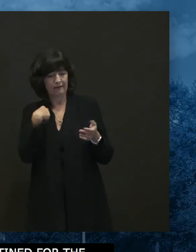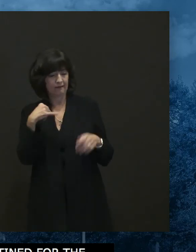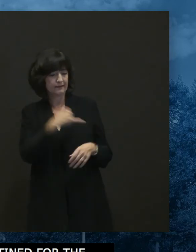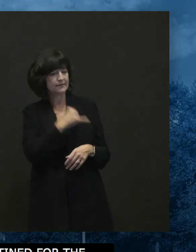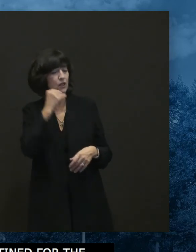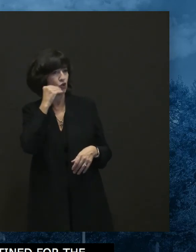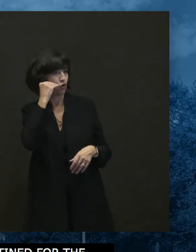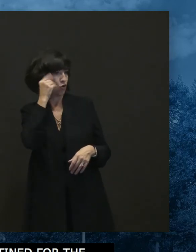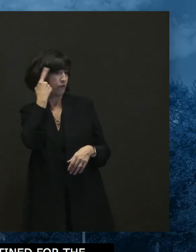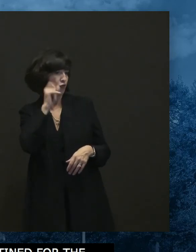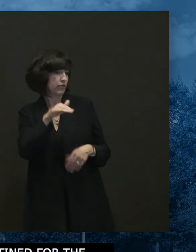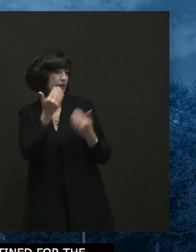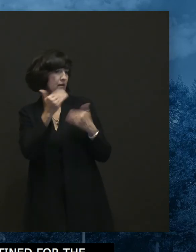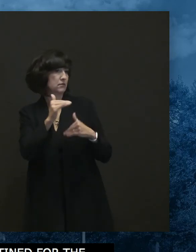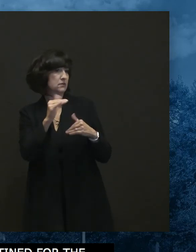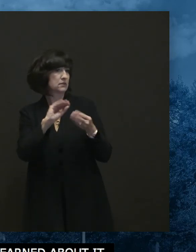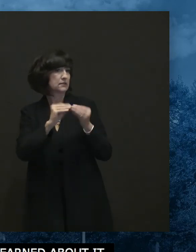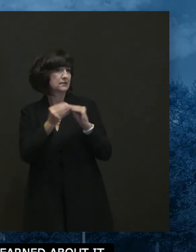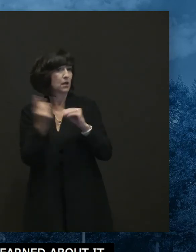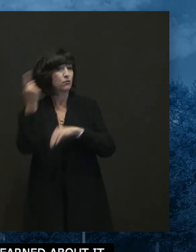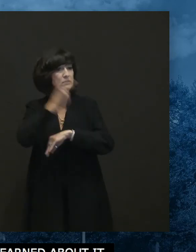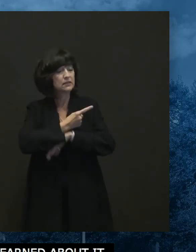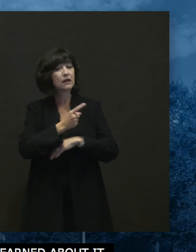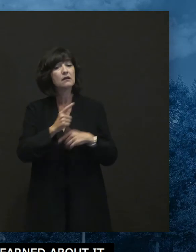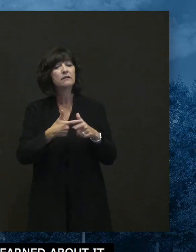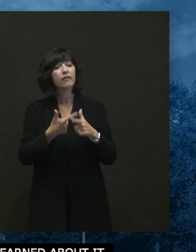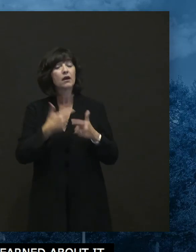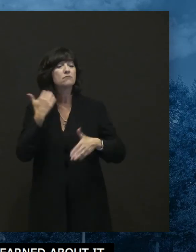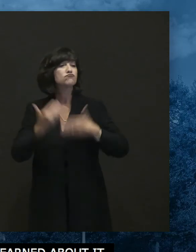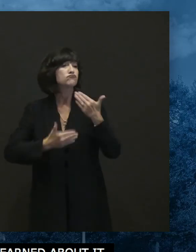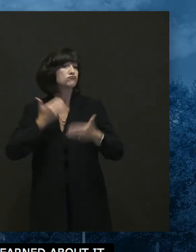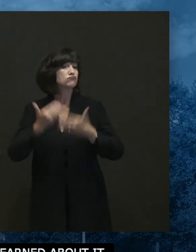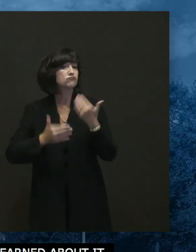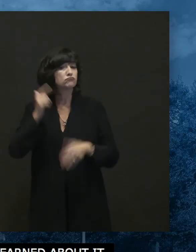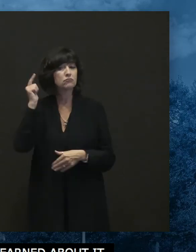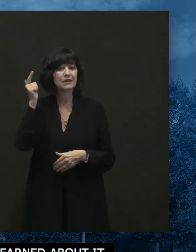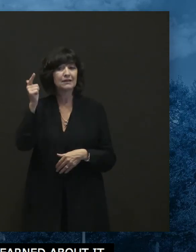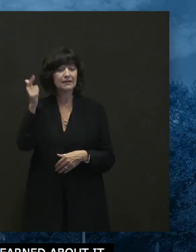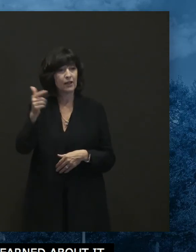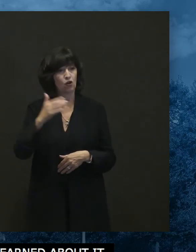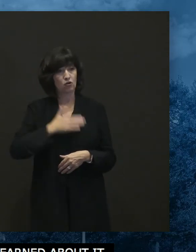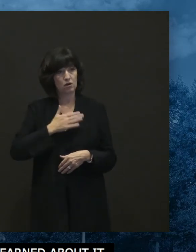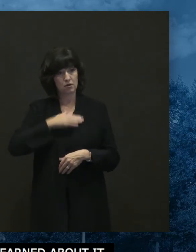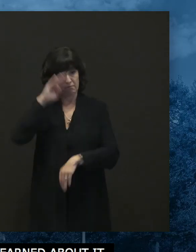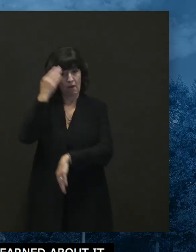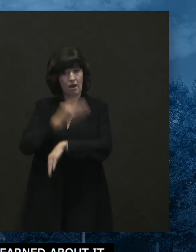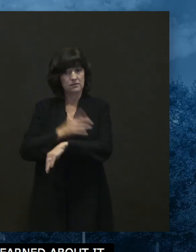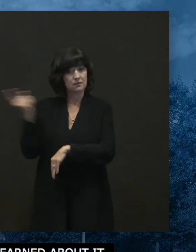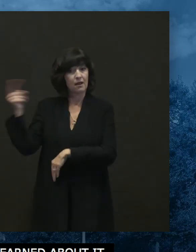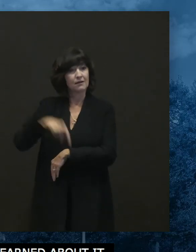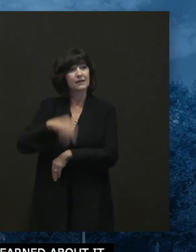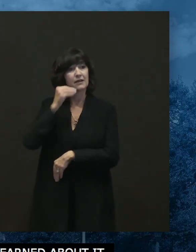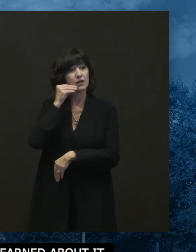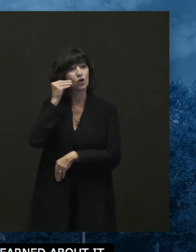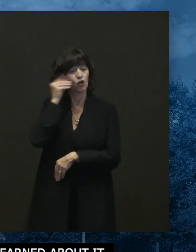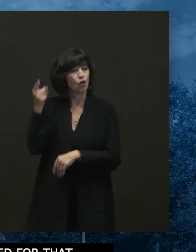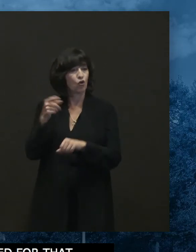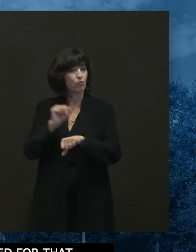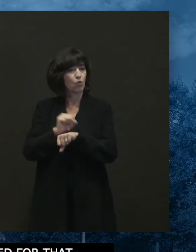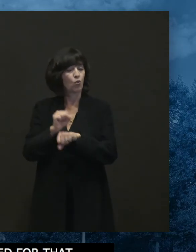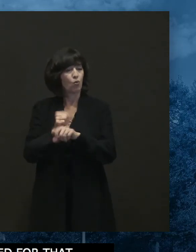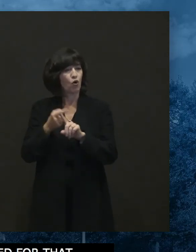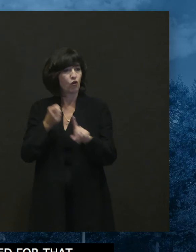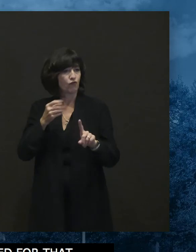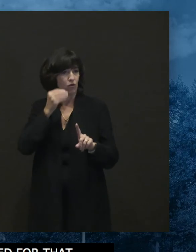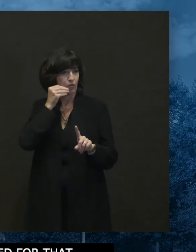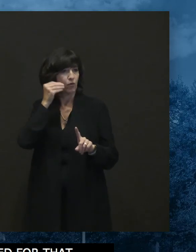for that. Then later in the summer, my youngest son, who was home working remotely